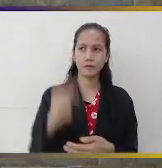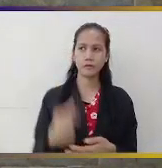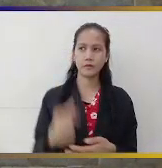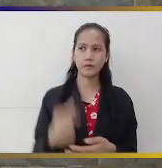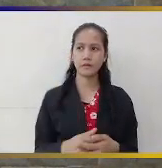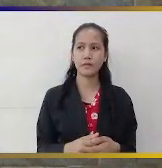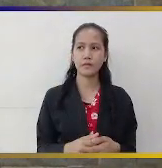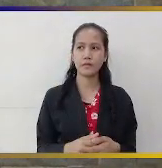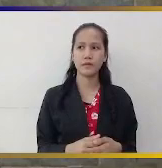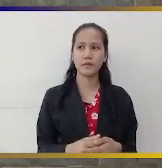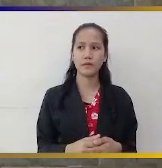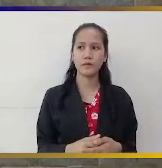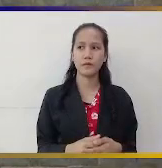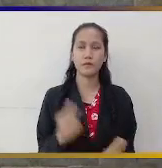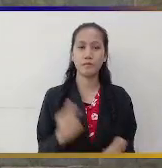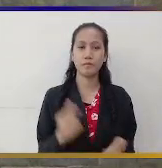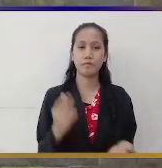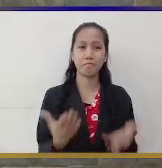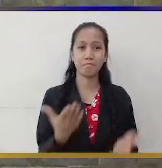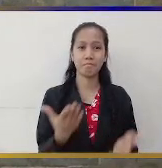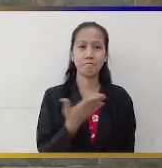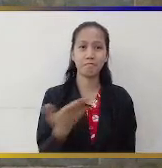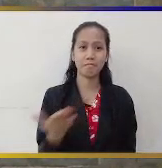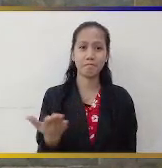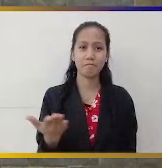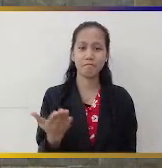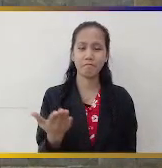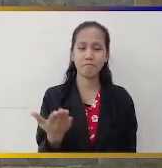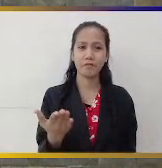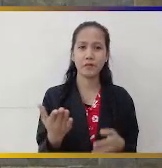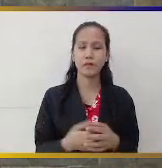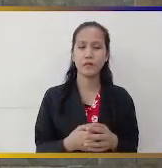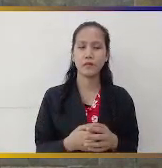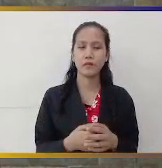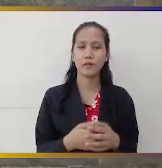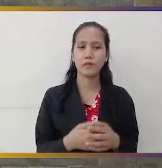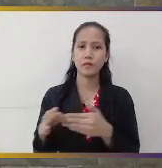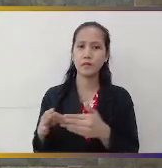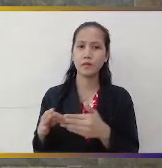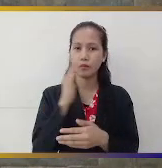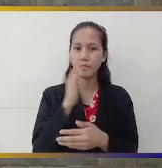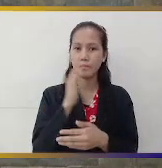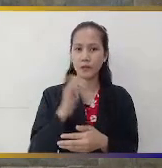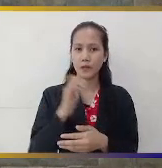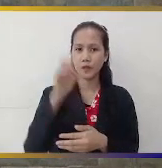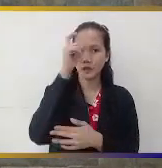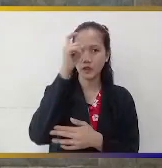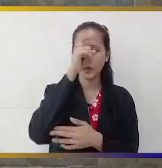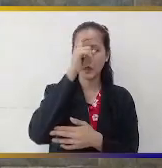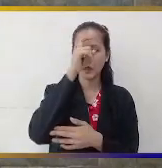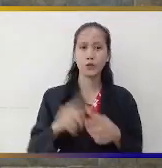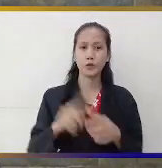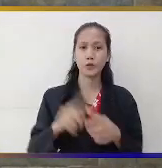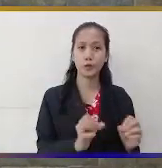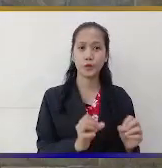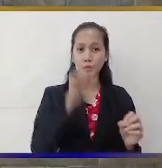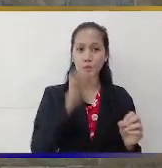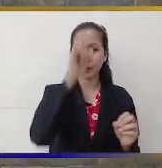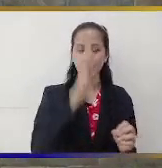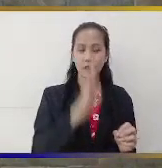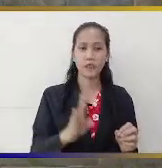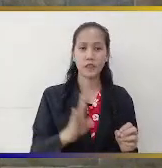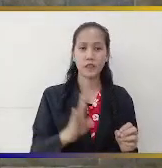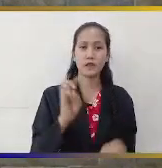literally driven by compassion and by wisdom to do God's will. You don't have